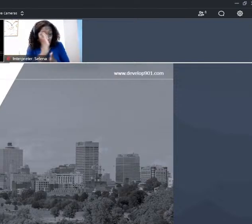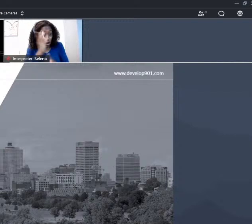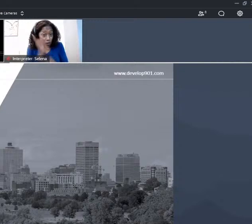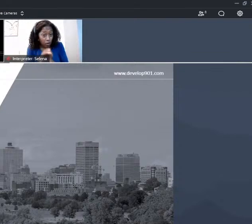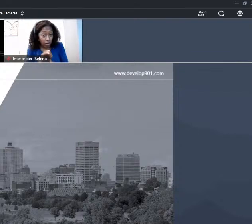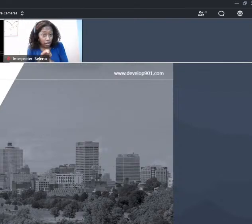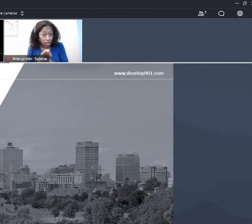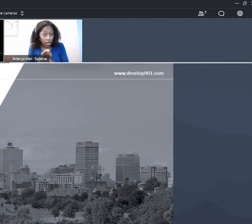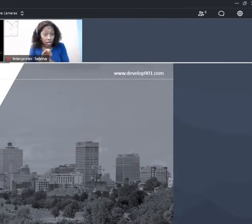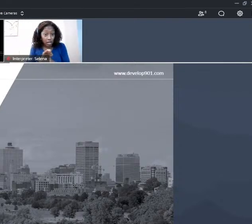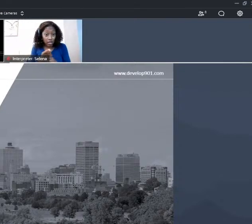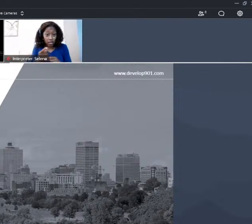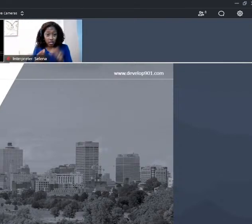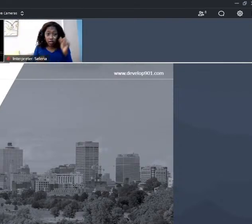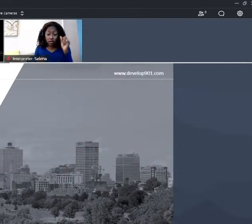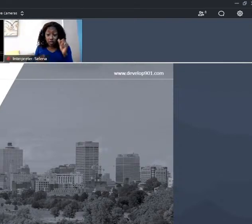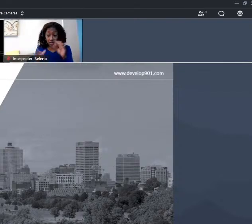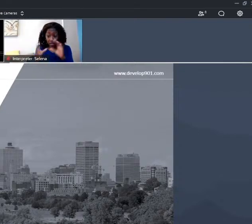Therefore,